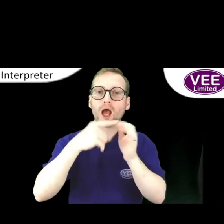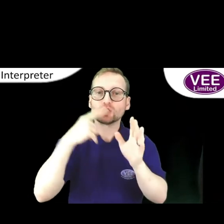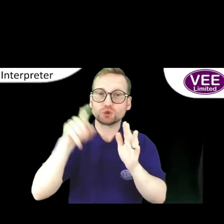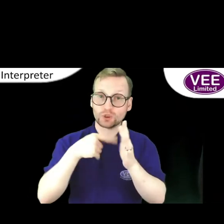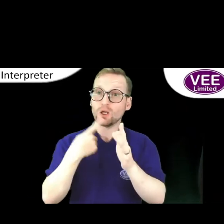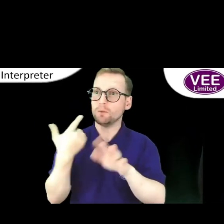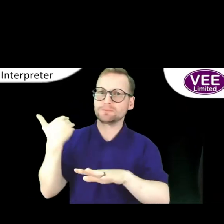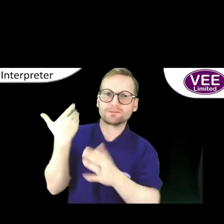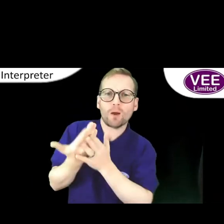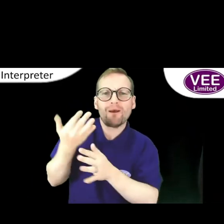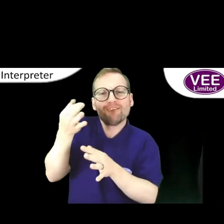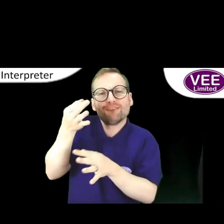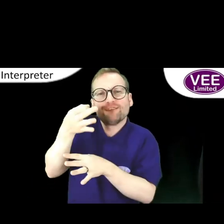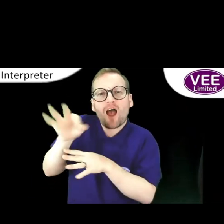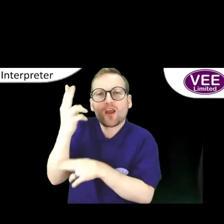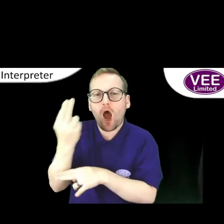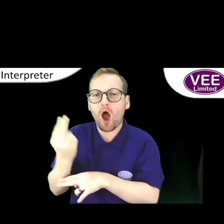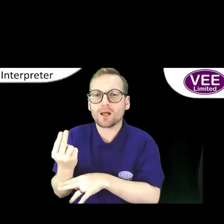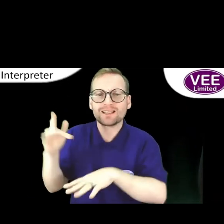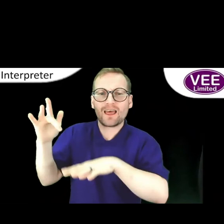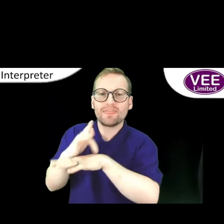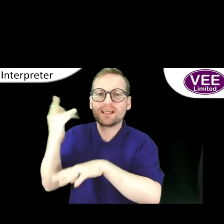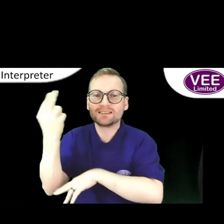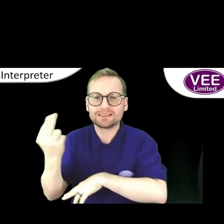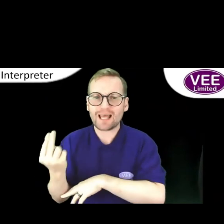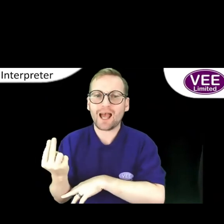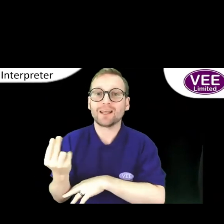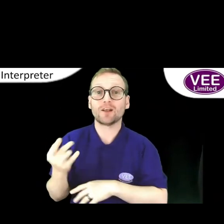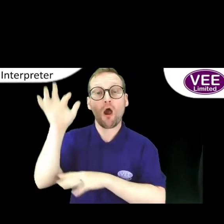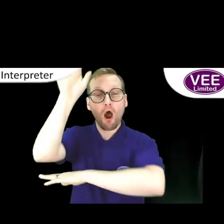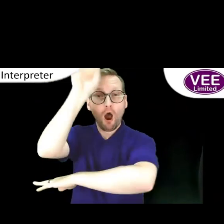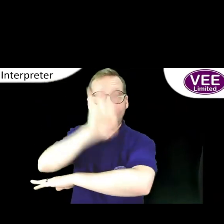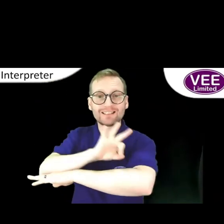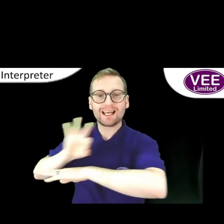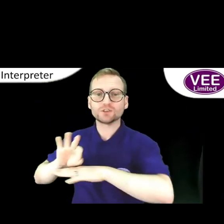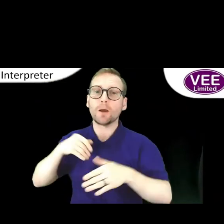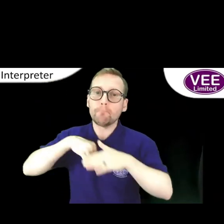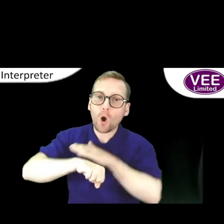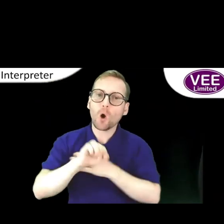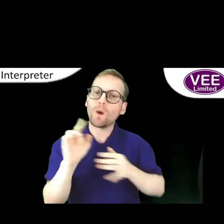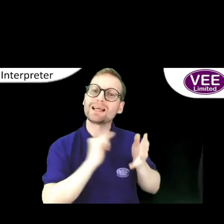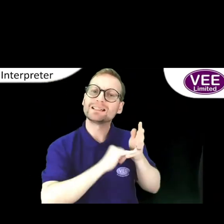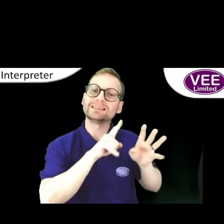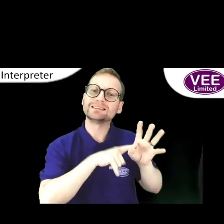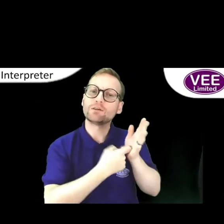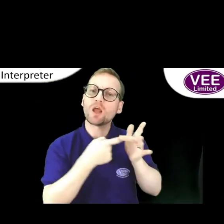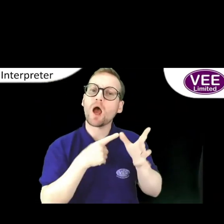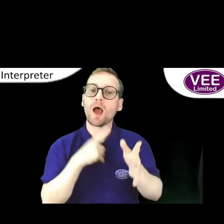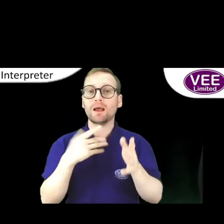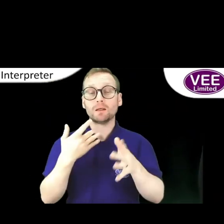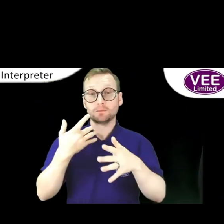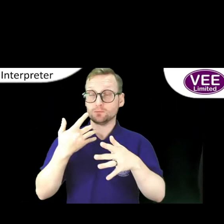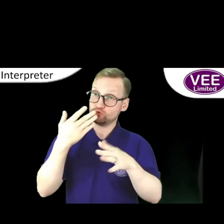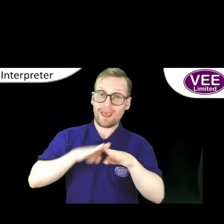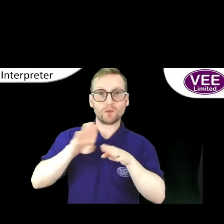of fine art, architecture and theatre design. He was born in Syria and trained at the Institute of Fine Arts in Damascus,